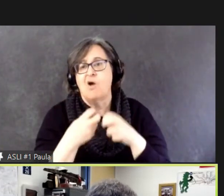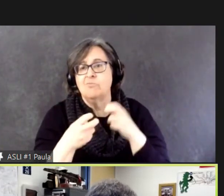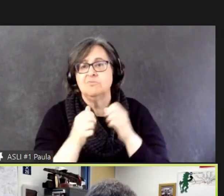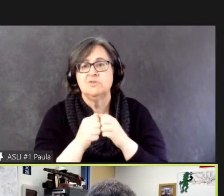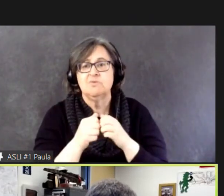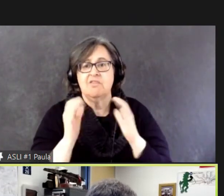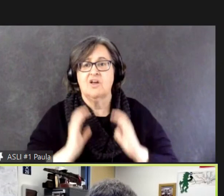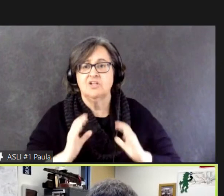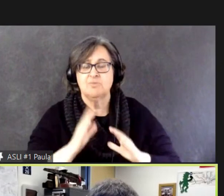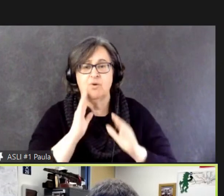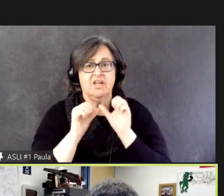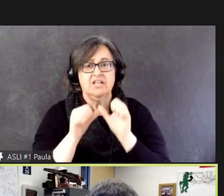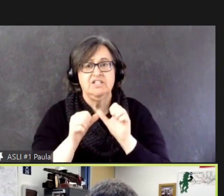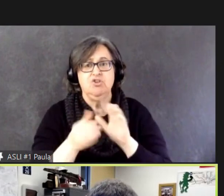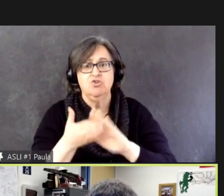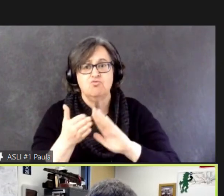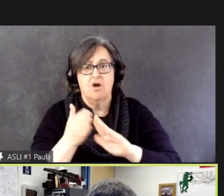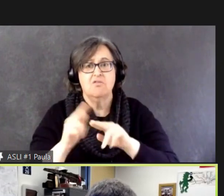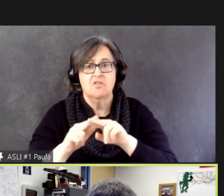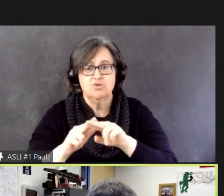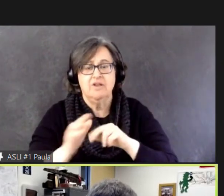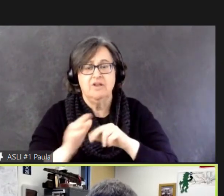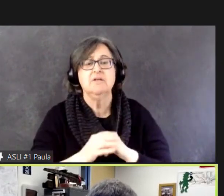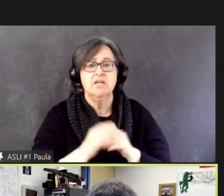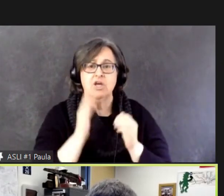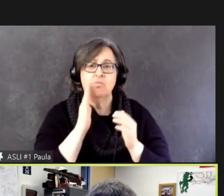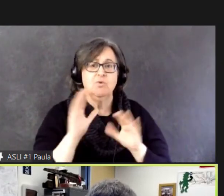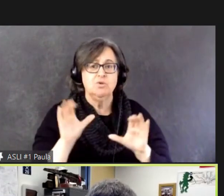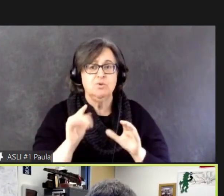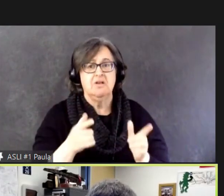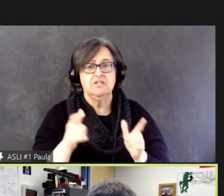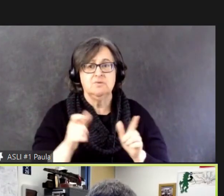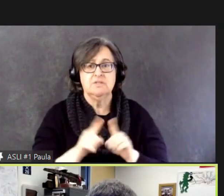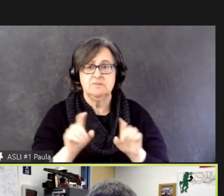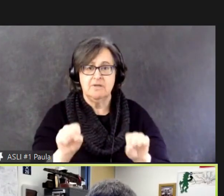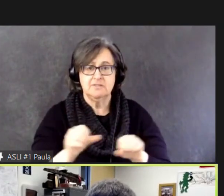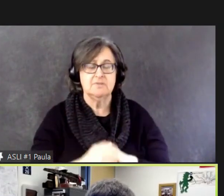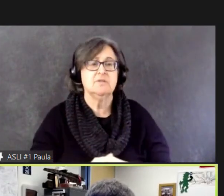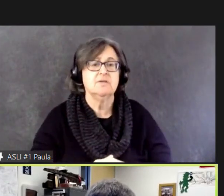an expedited manner. Next slide.